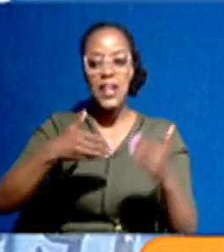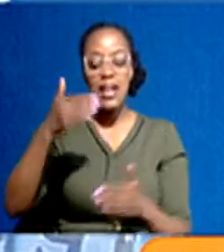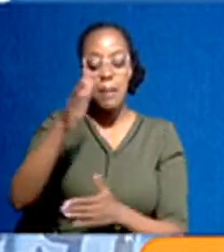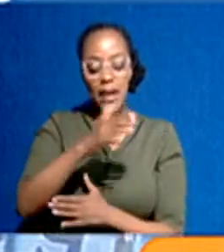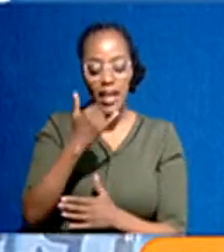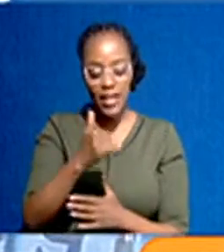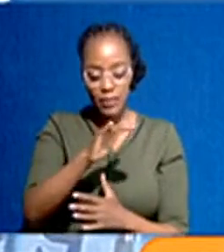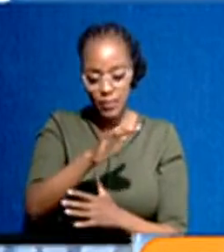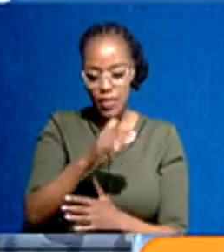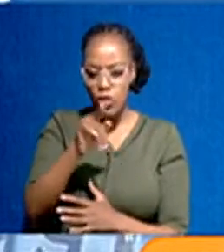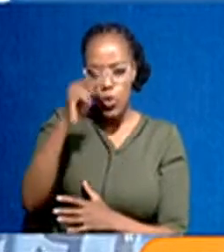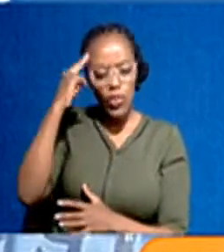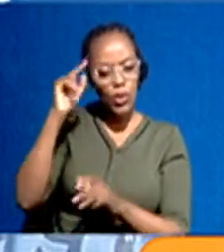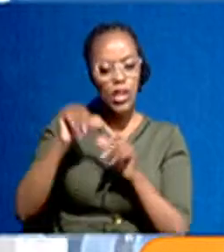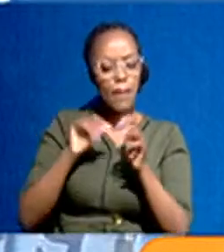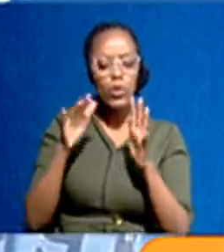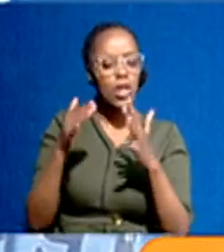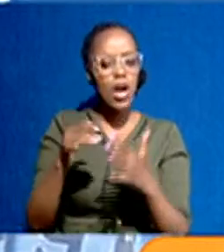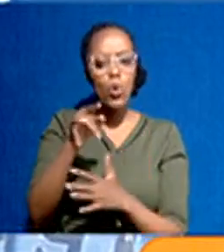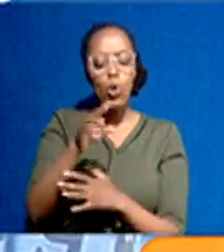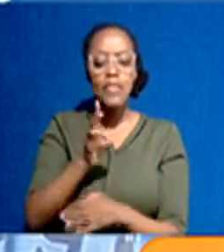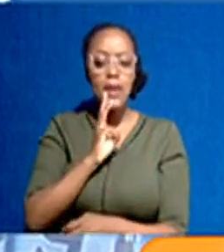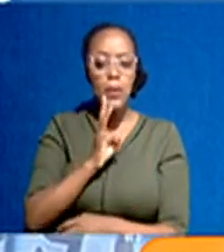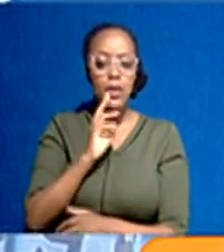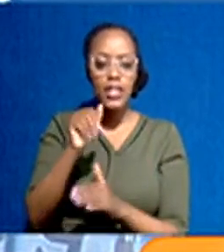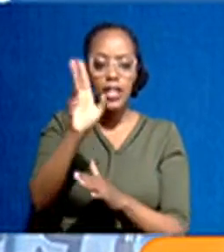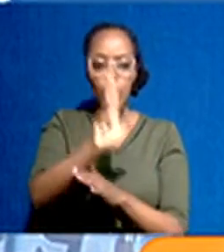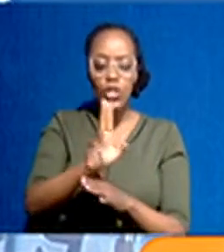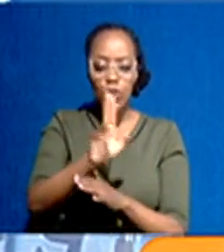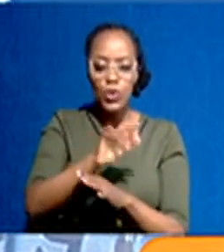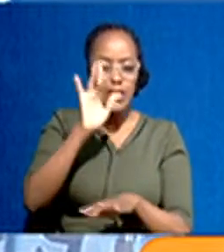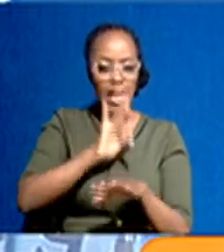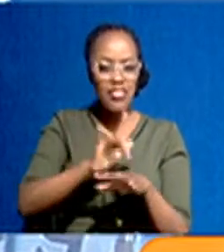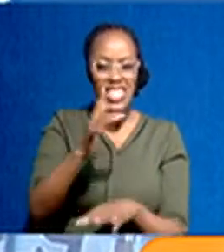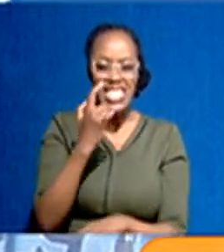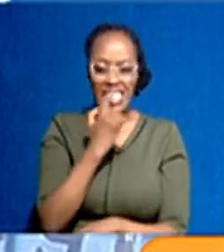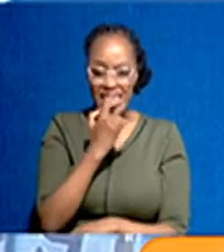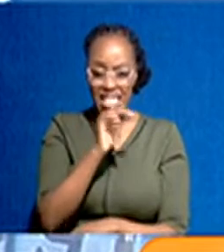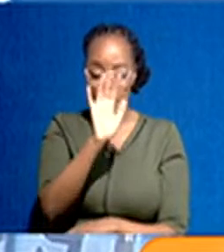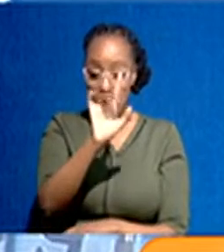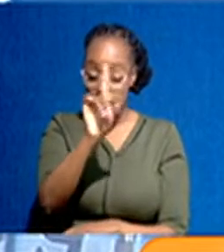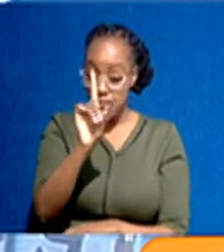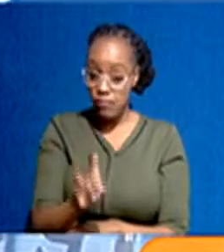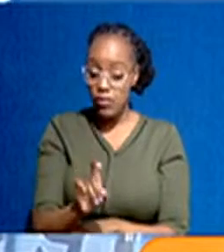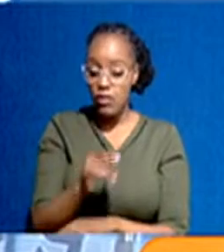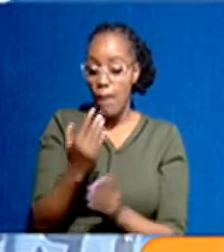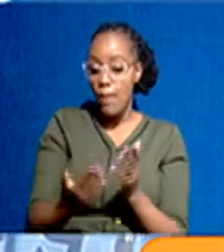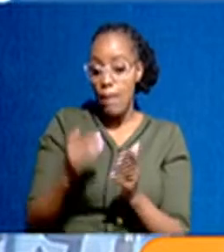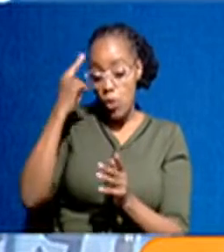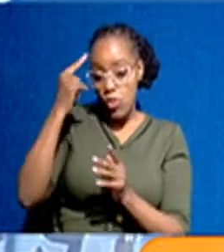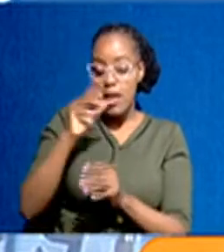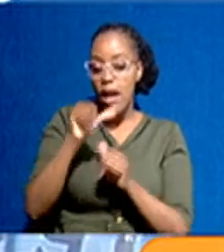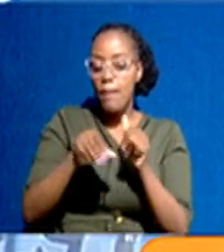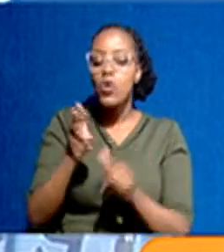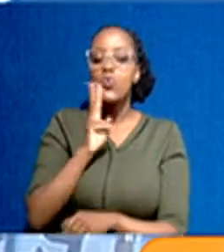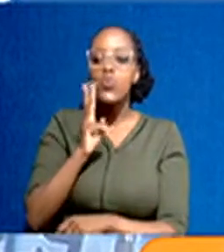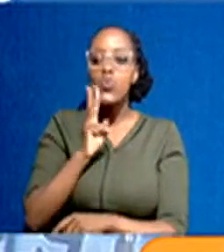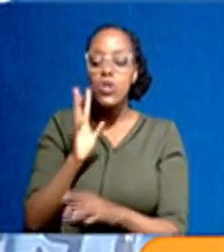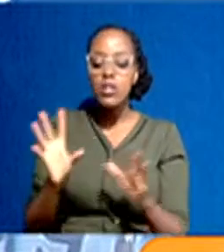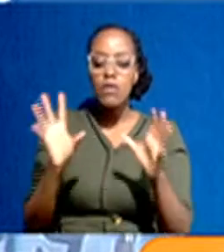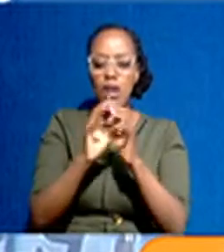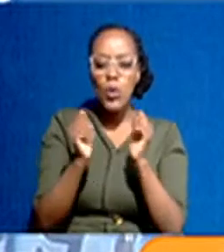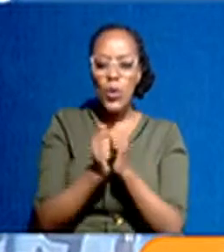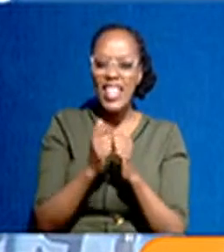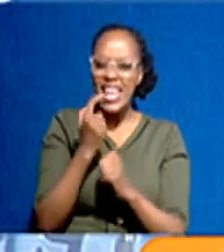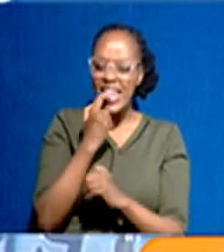Now, ever thought about how the water you use affects your teeth? Perhaps you only think of water in relation to dental